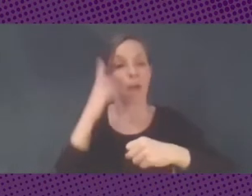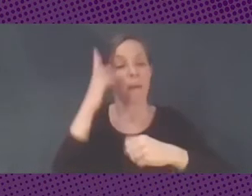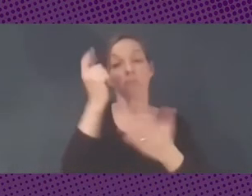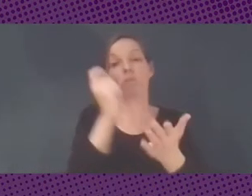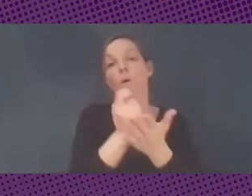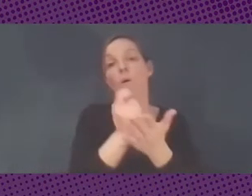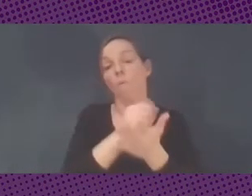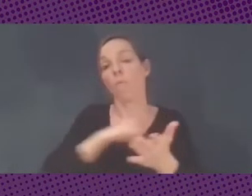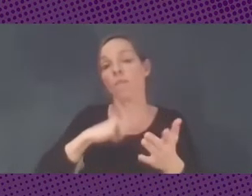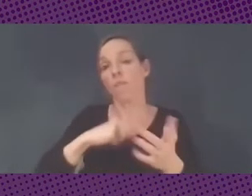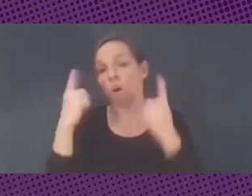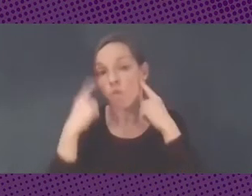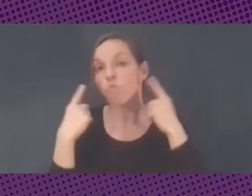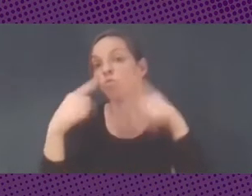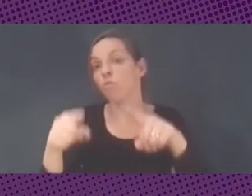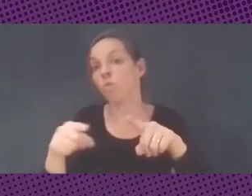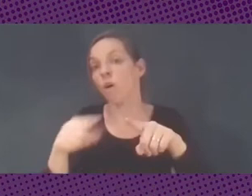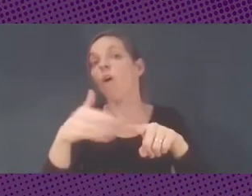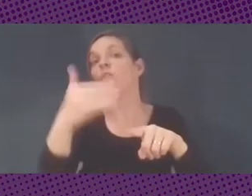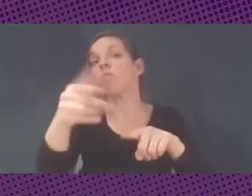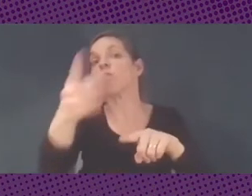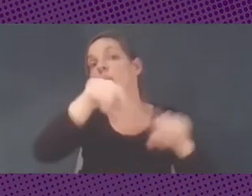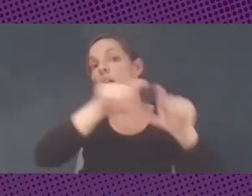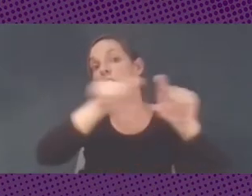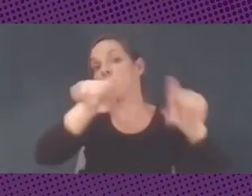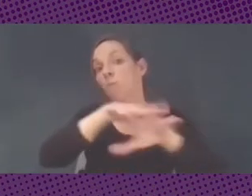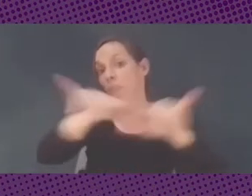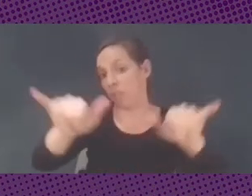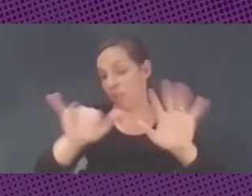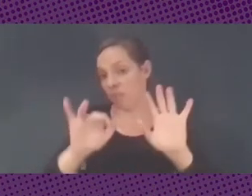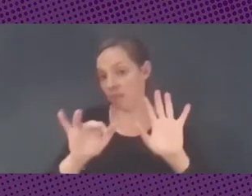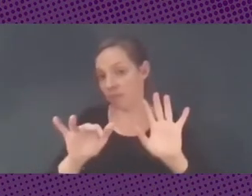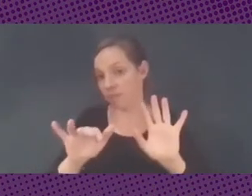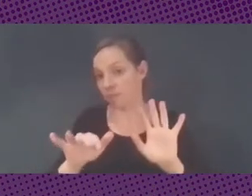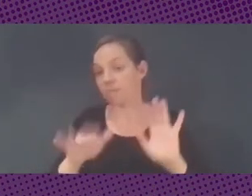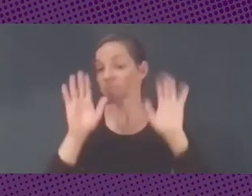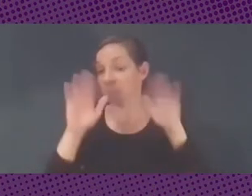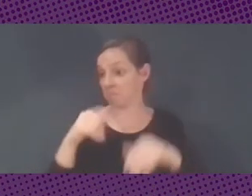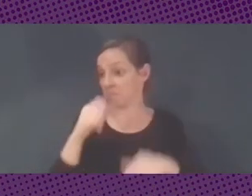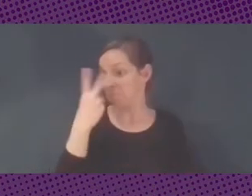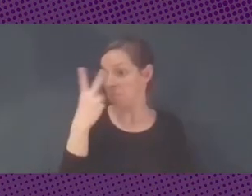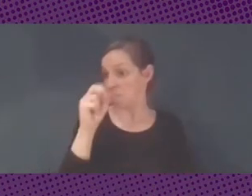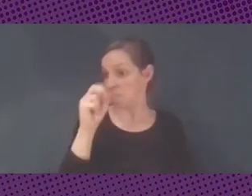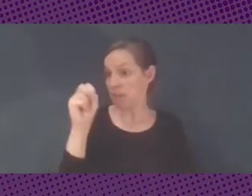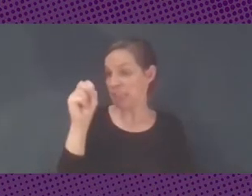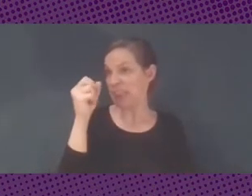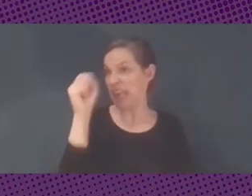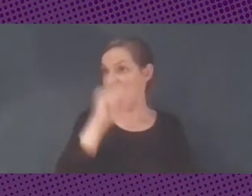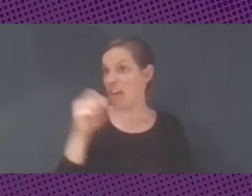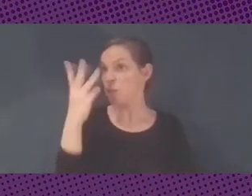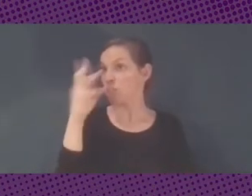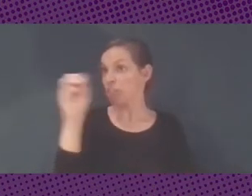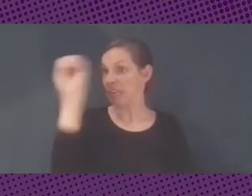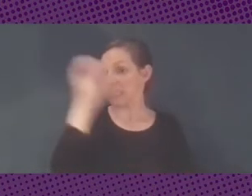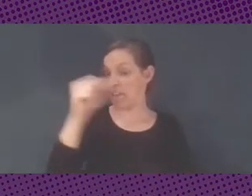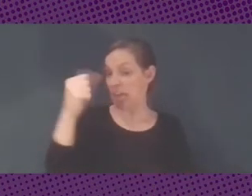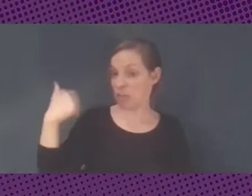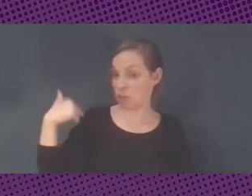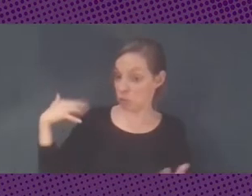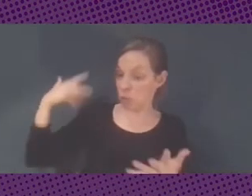choices that we've made for the last 20 to 30 years in high income countries are becoming more and more evident